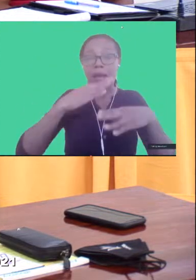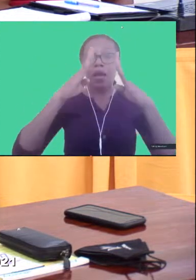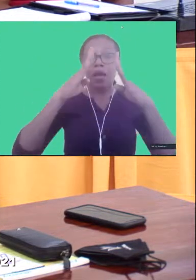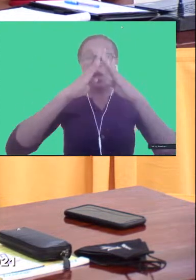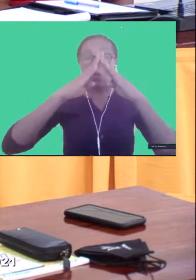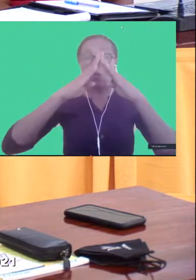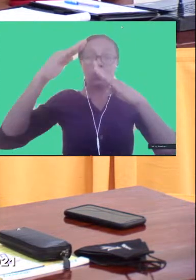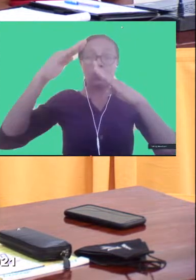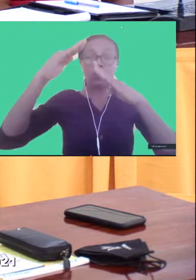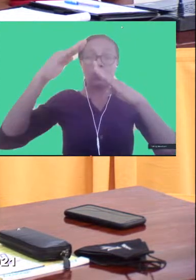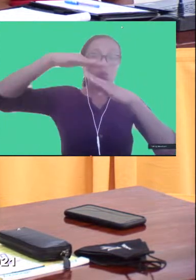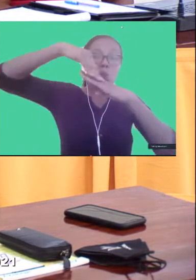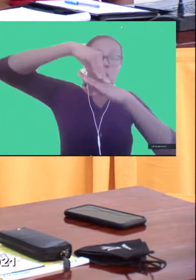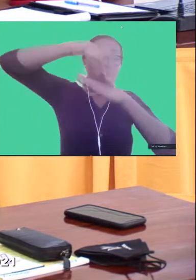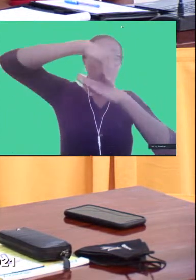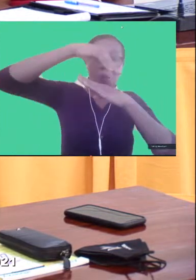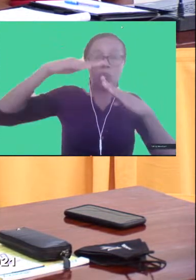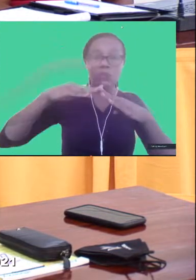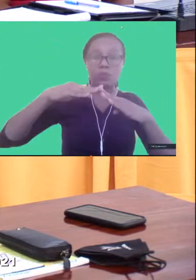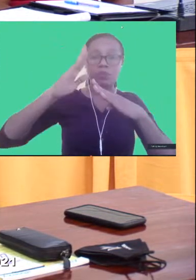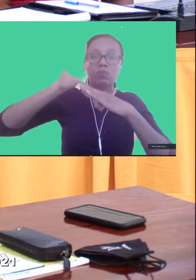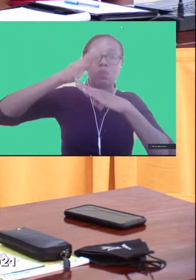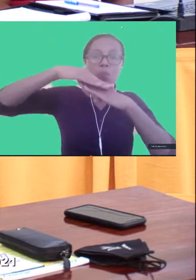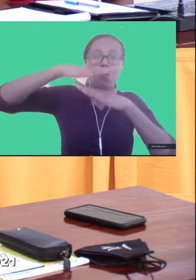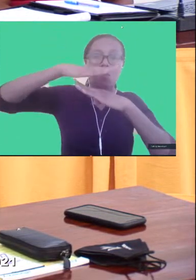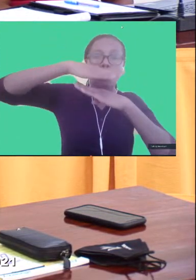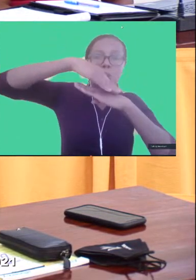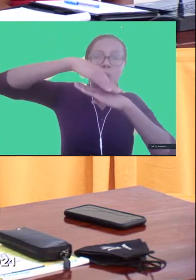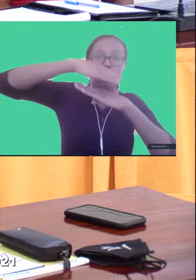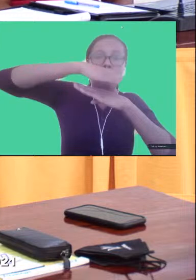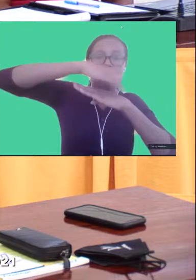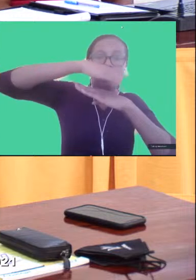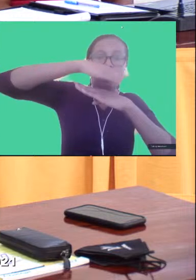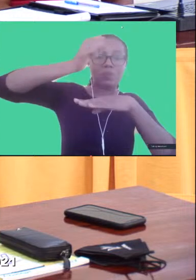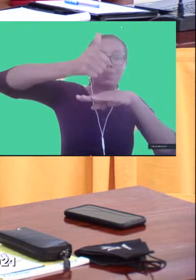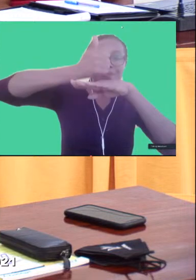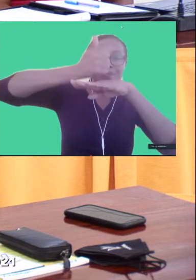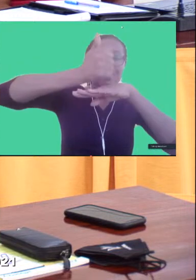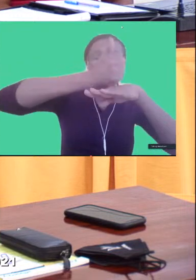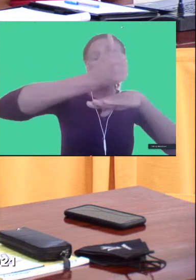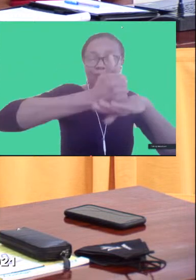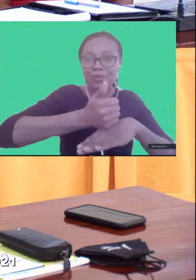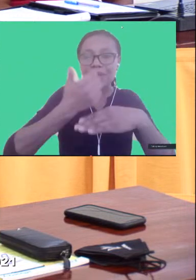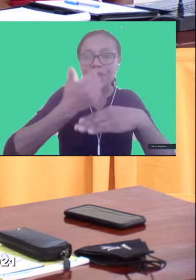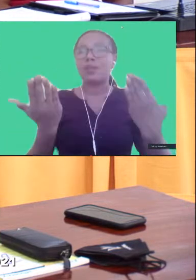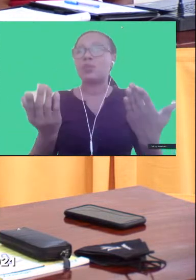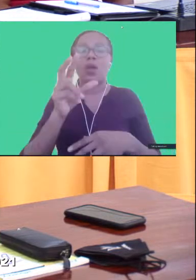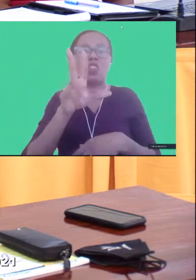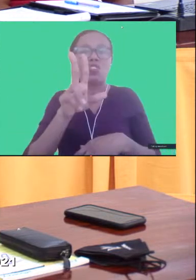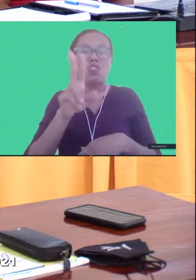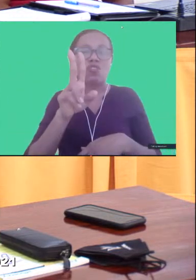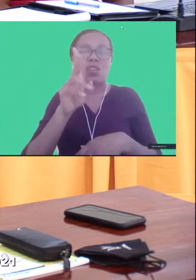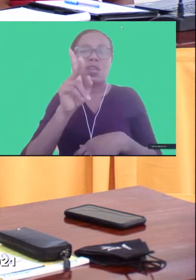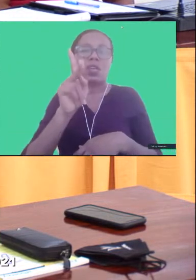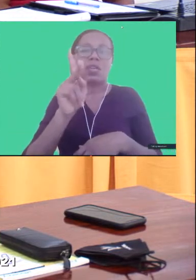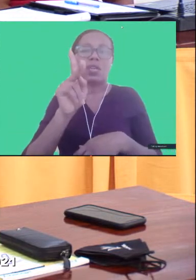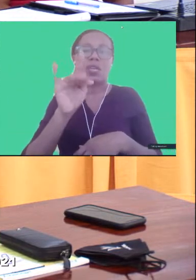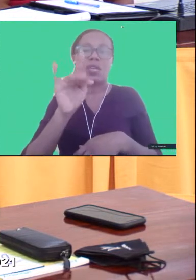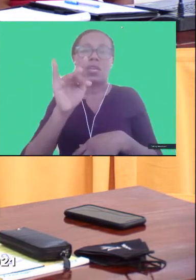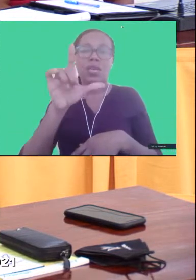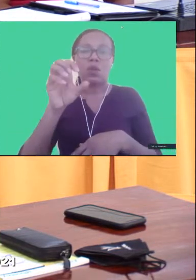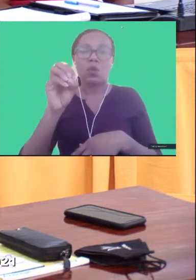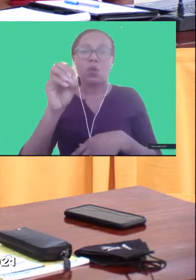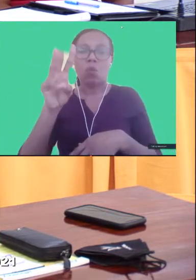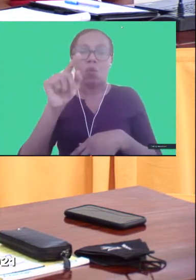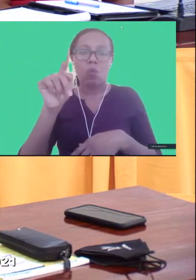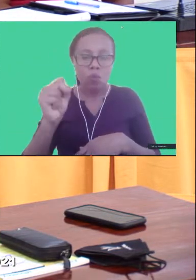3 kilowatts or 4 kilowatts that the household needs on a monthly basis. We can do that